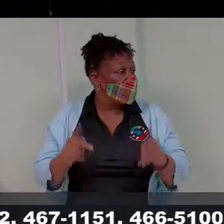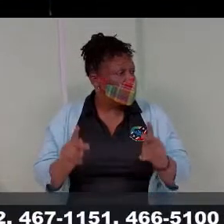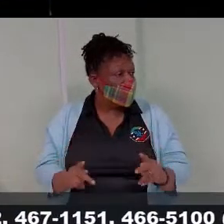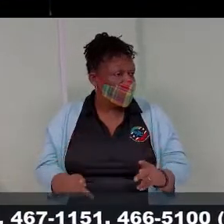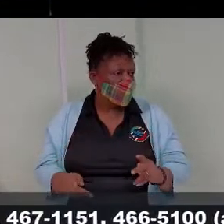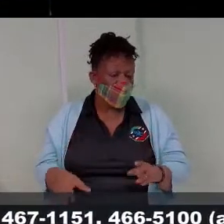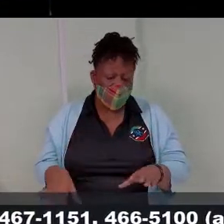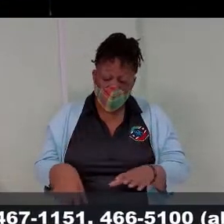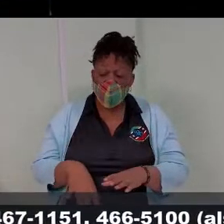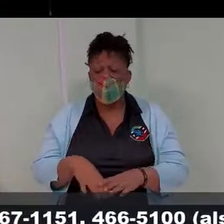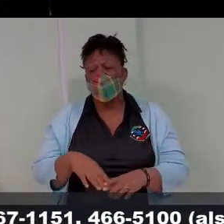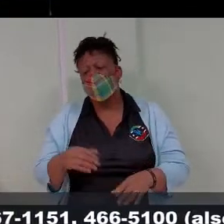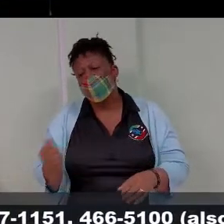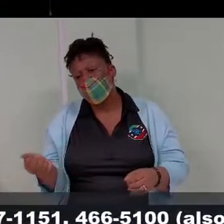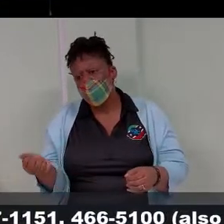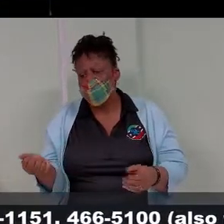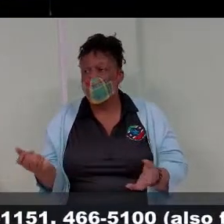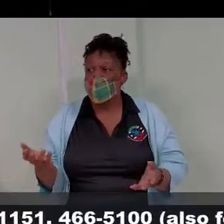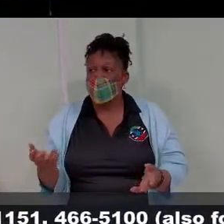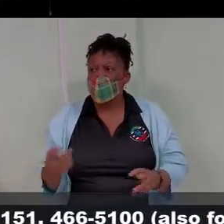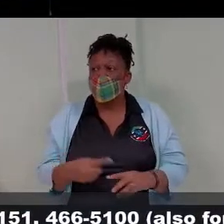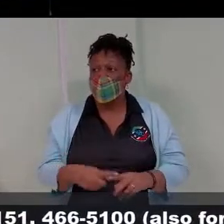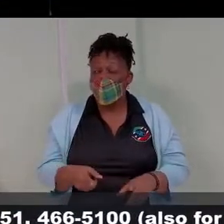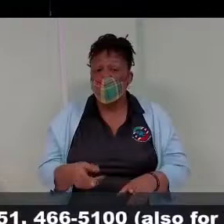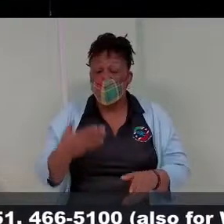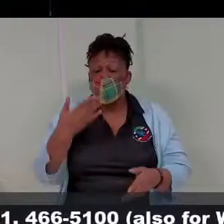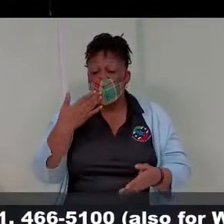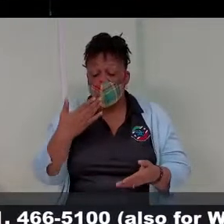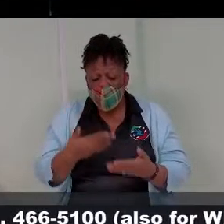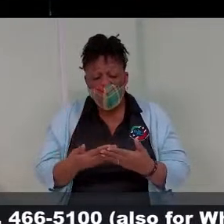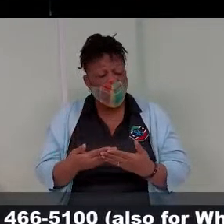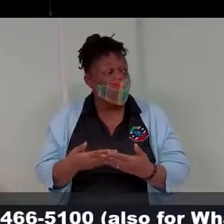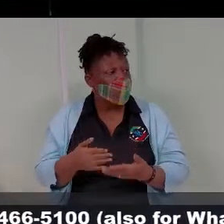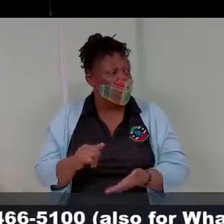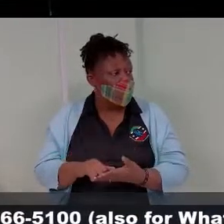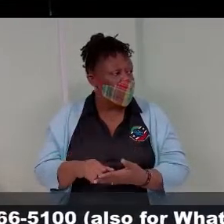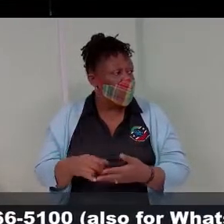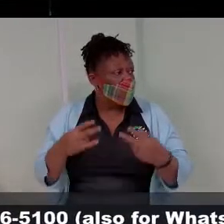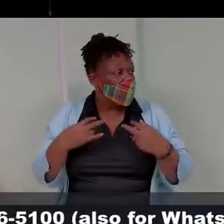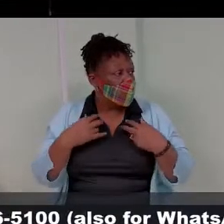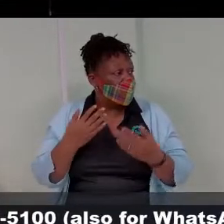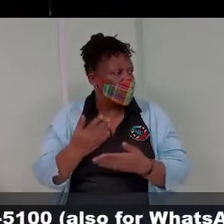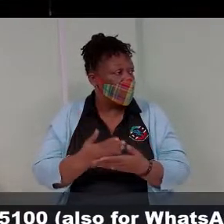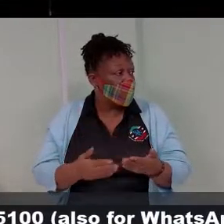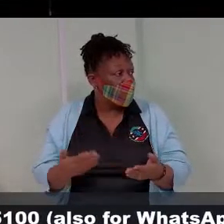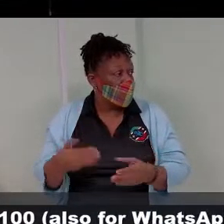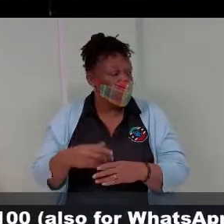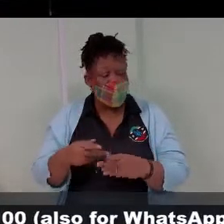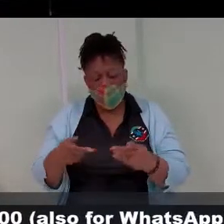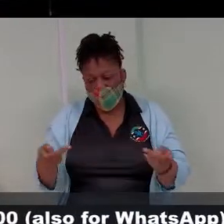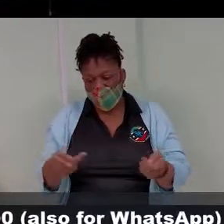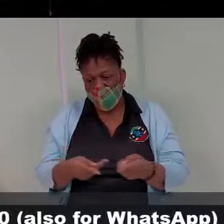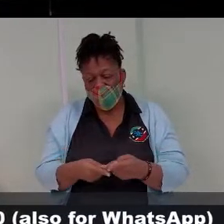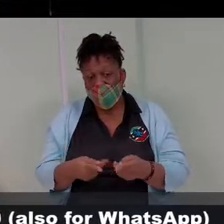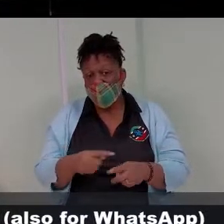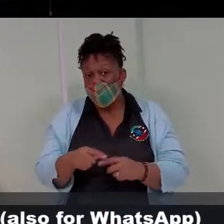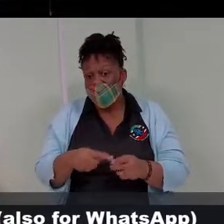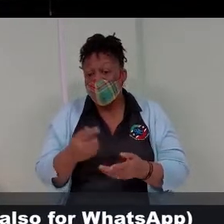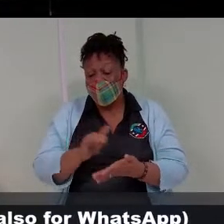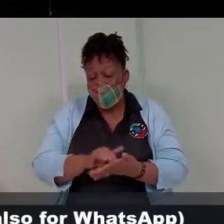breaches. What is good is that we have a system in place, so whenever there is a breach, we can